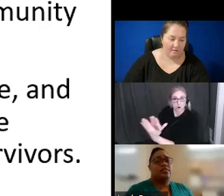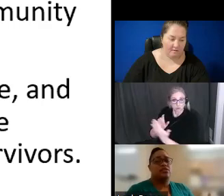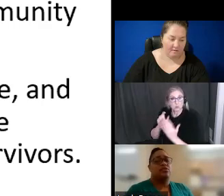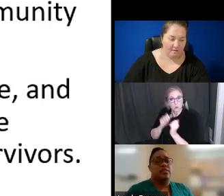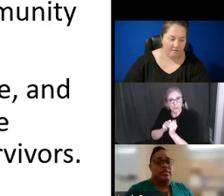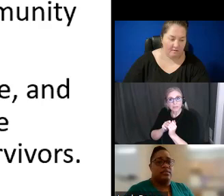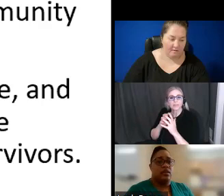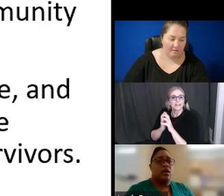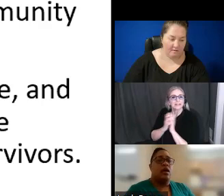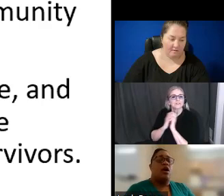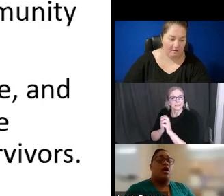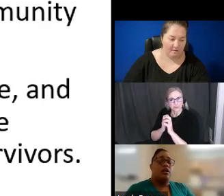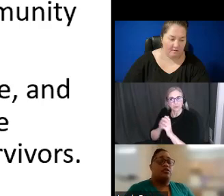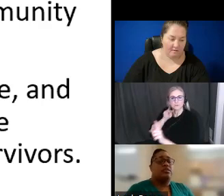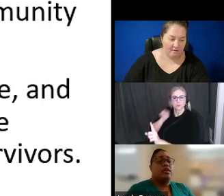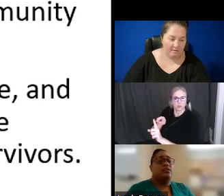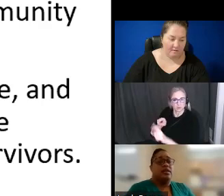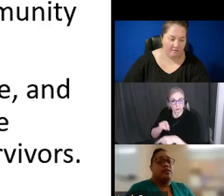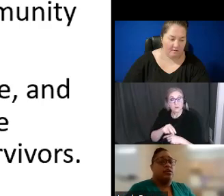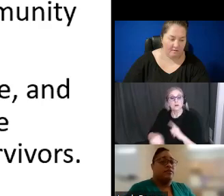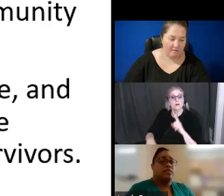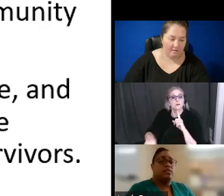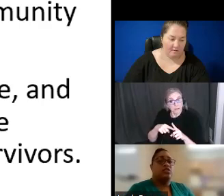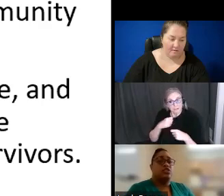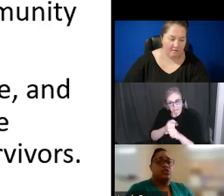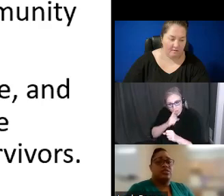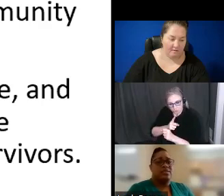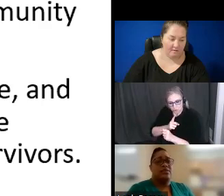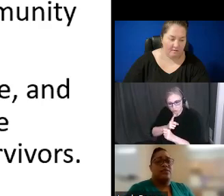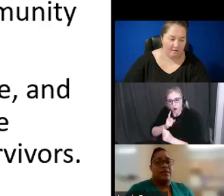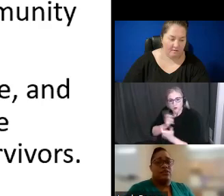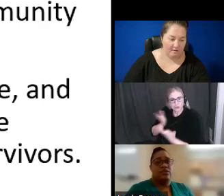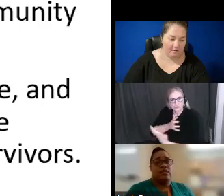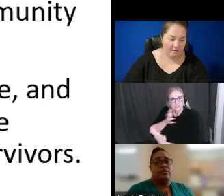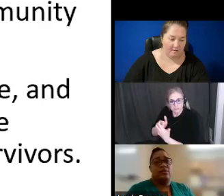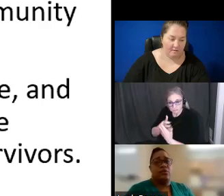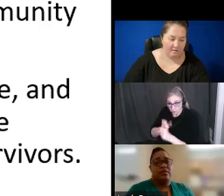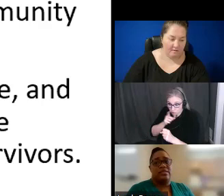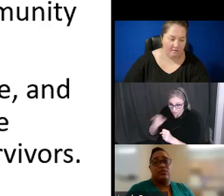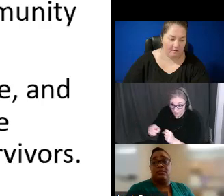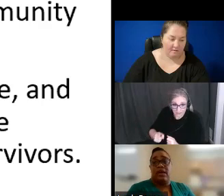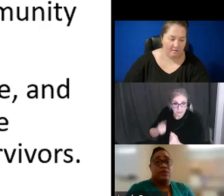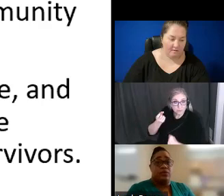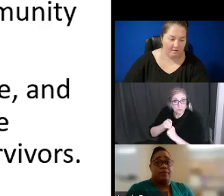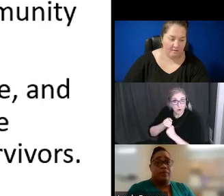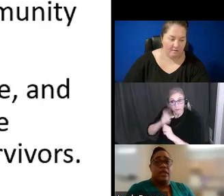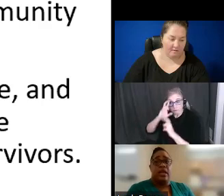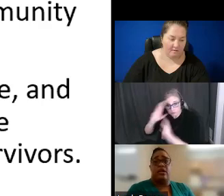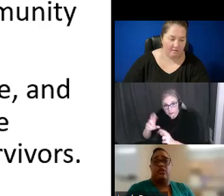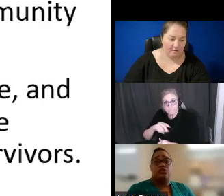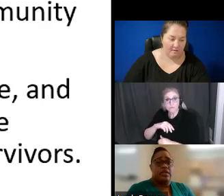an intersectional lens. Also, tailoring our services ensures that survivors receive support that's